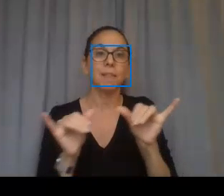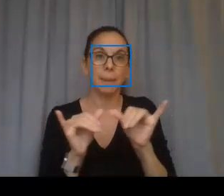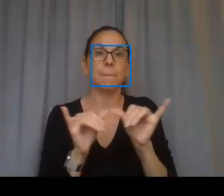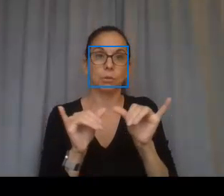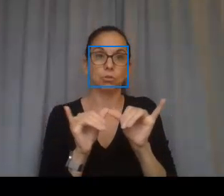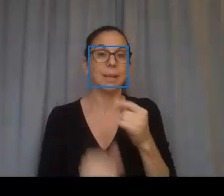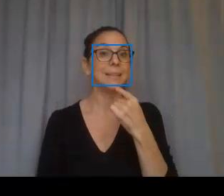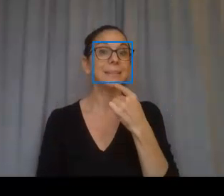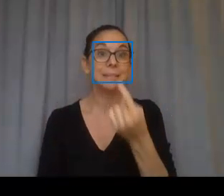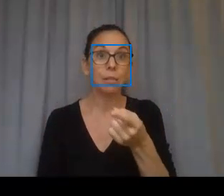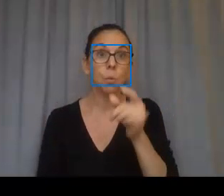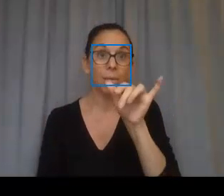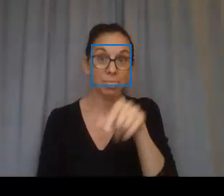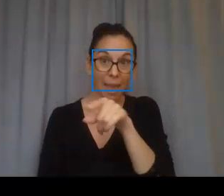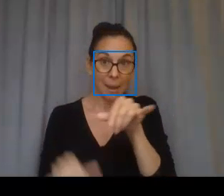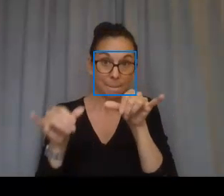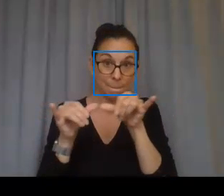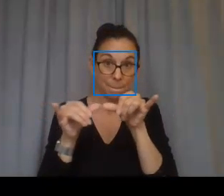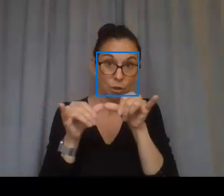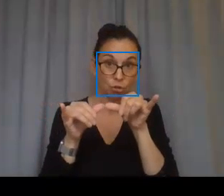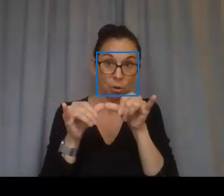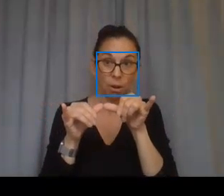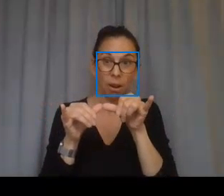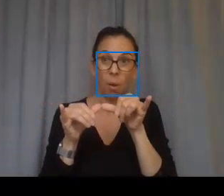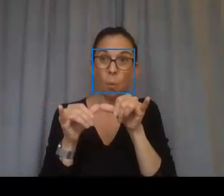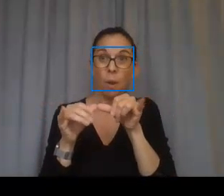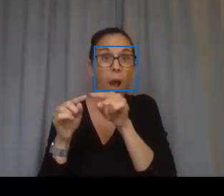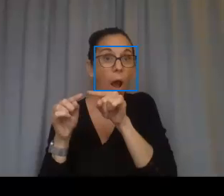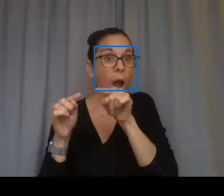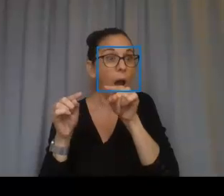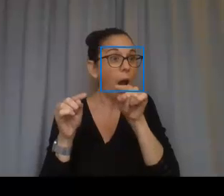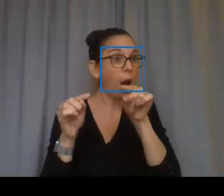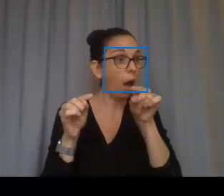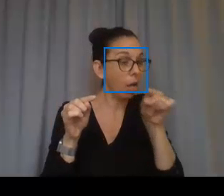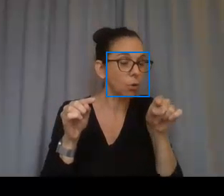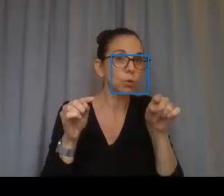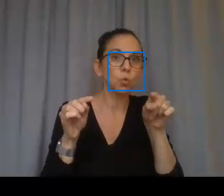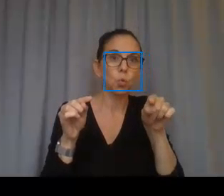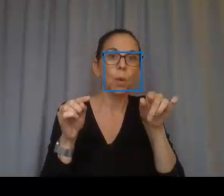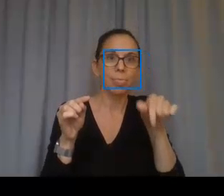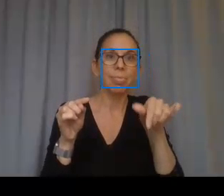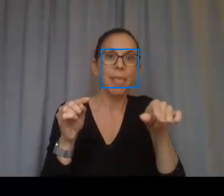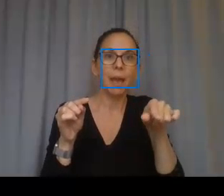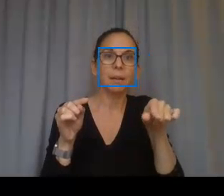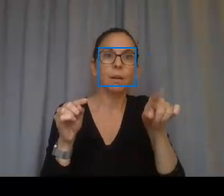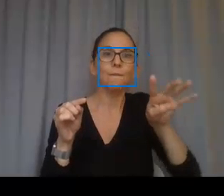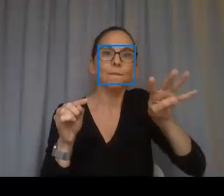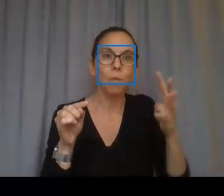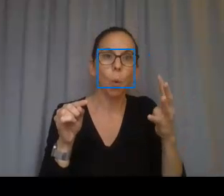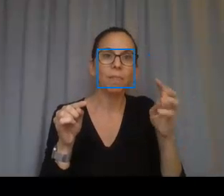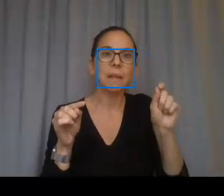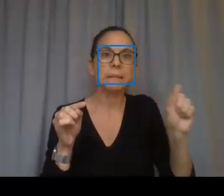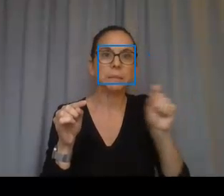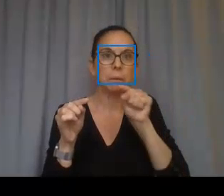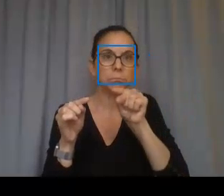you that that measurement went all the way out to that 4th decimal